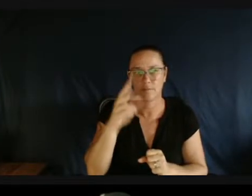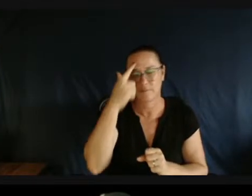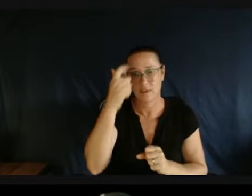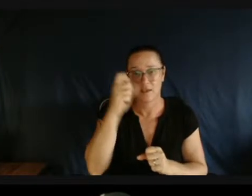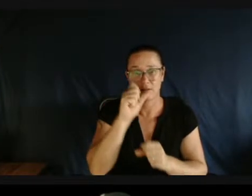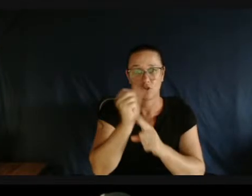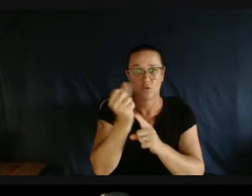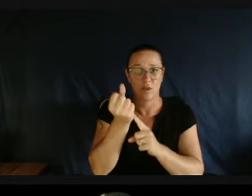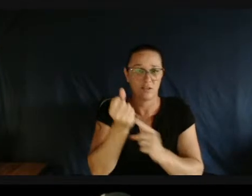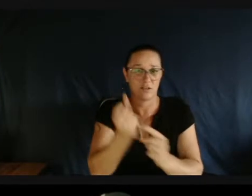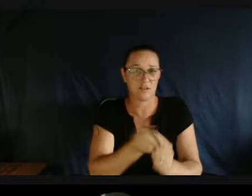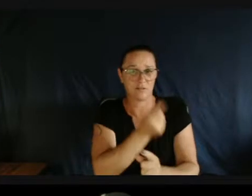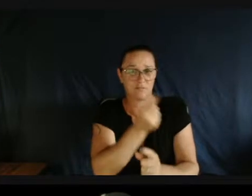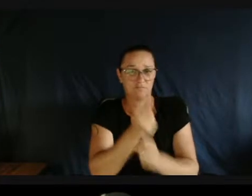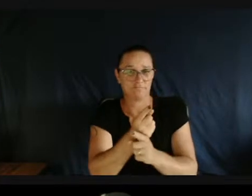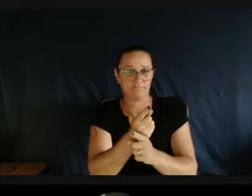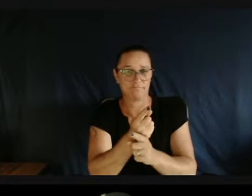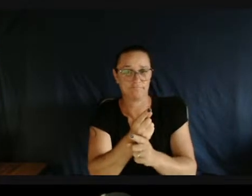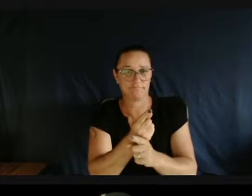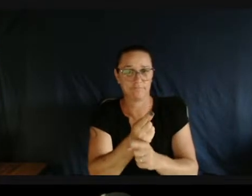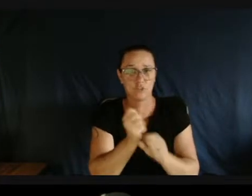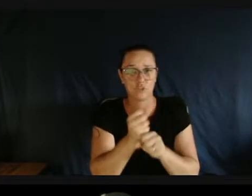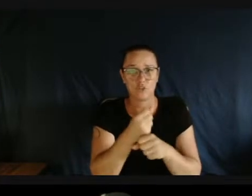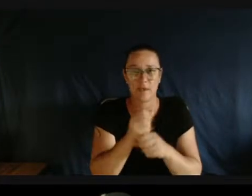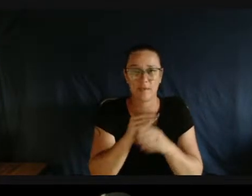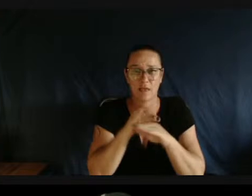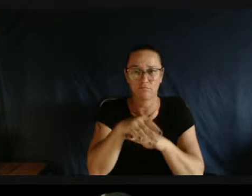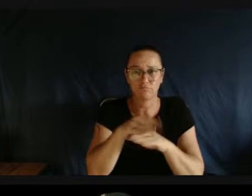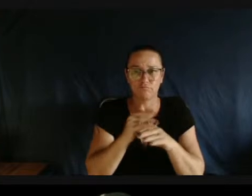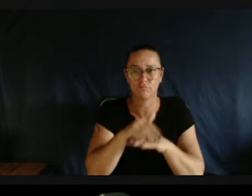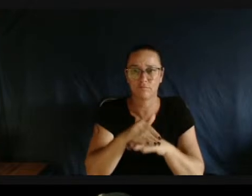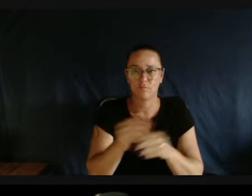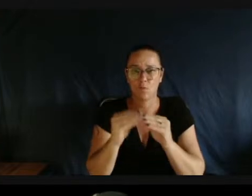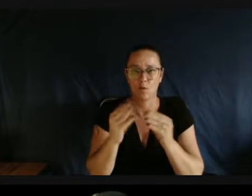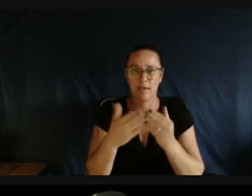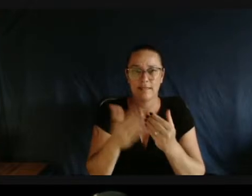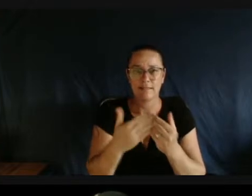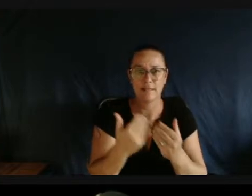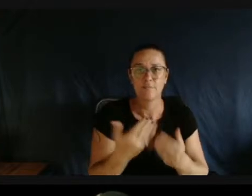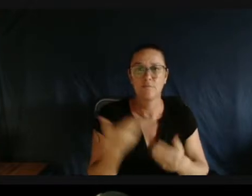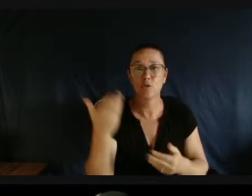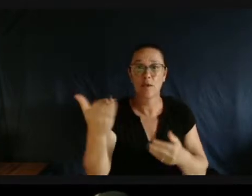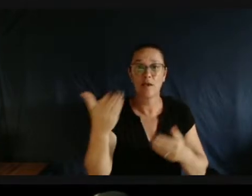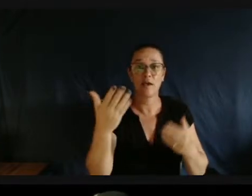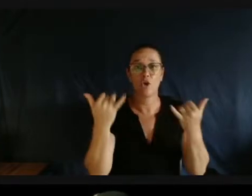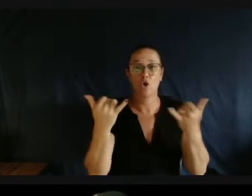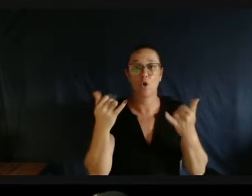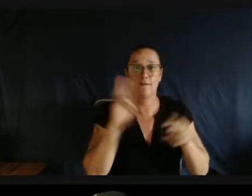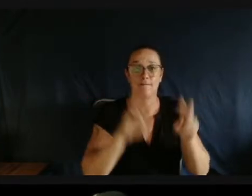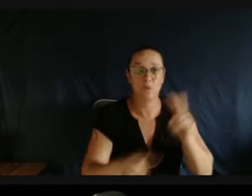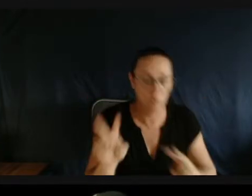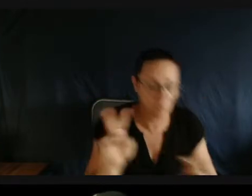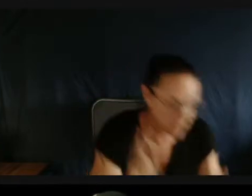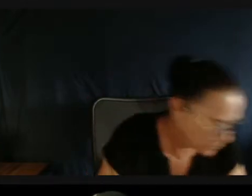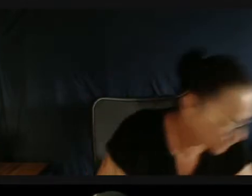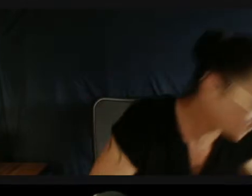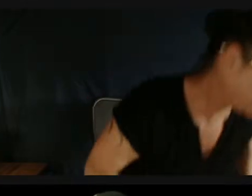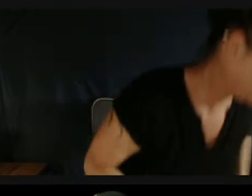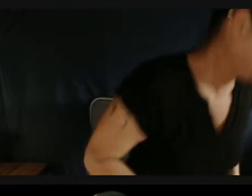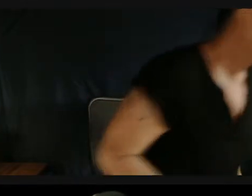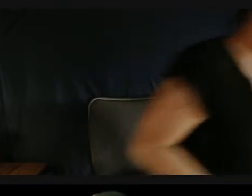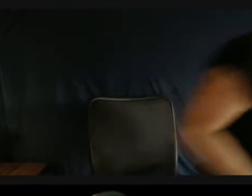make deposition easier. All that said, here are some current views. This is a V1